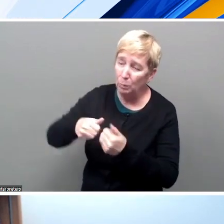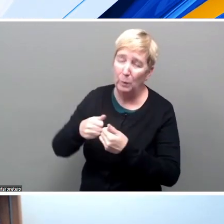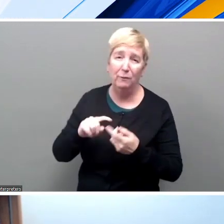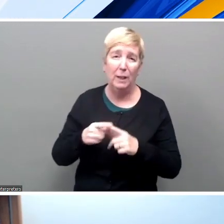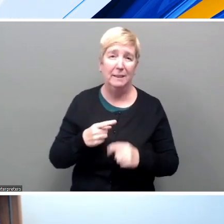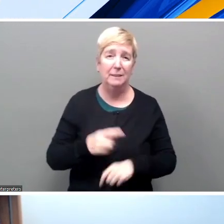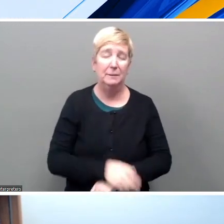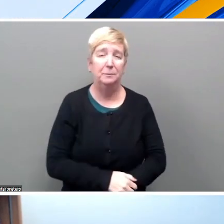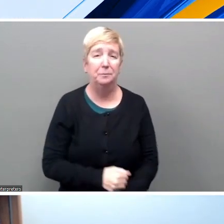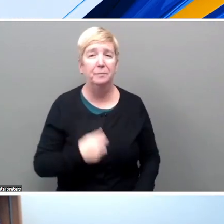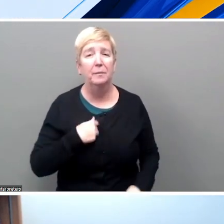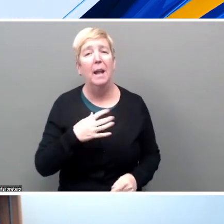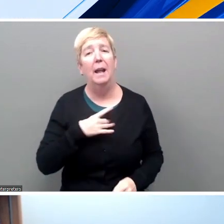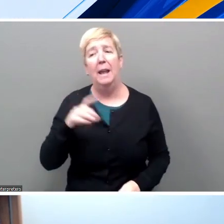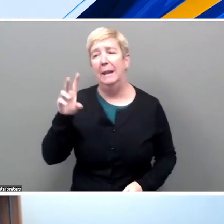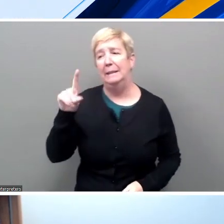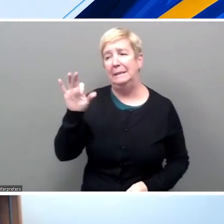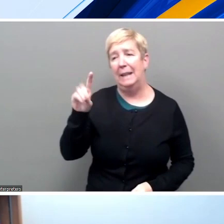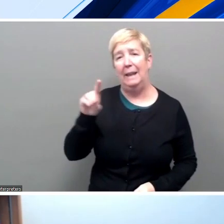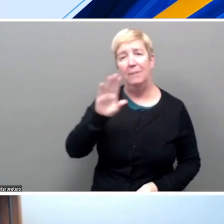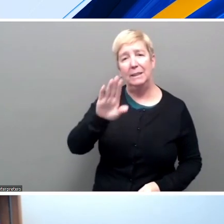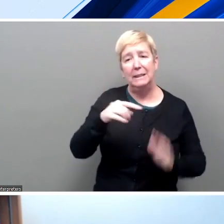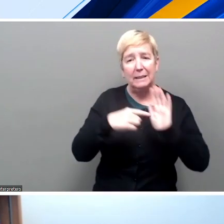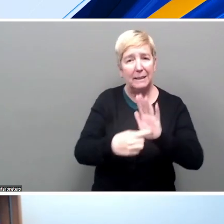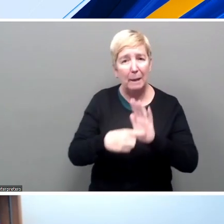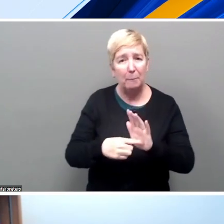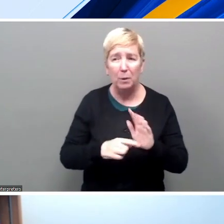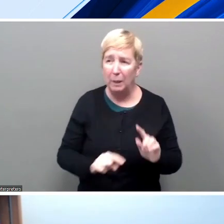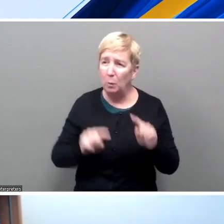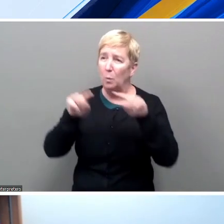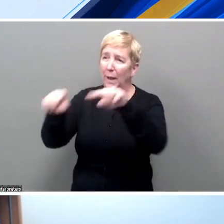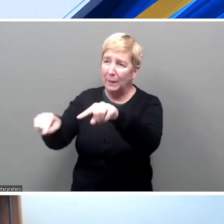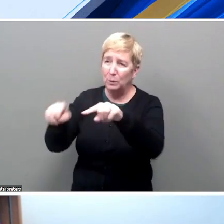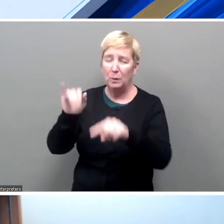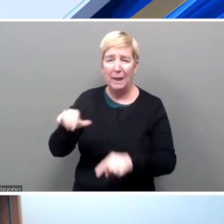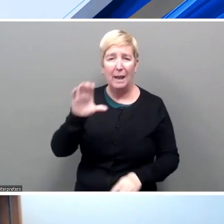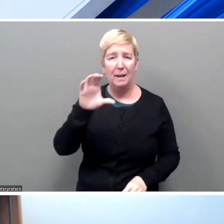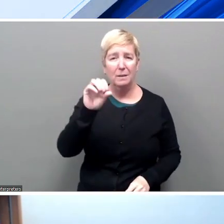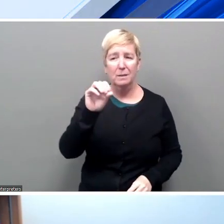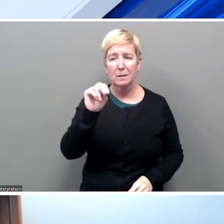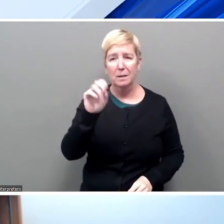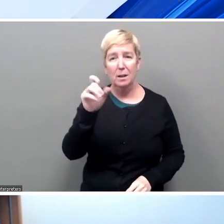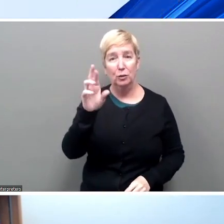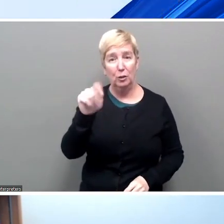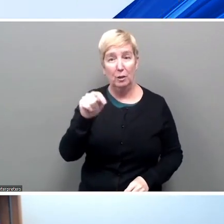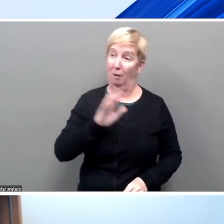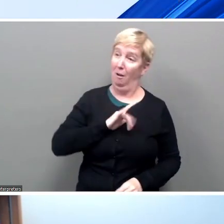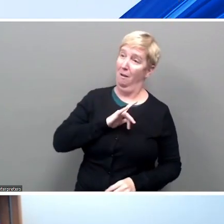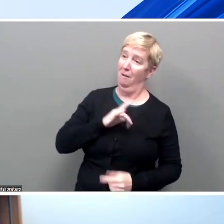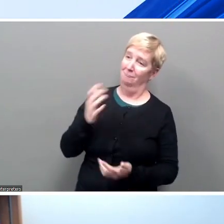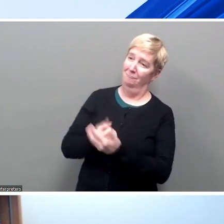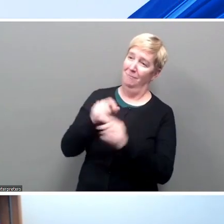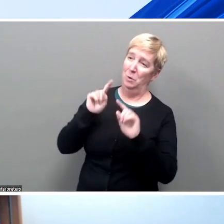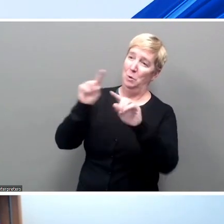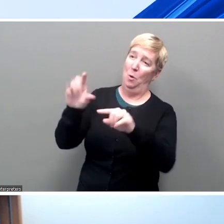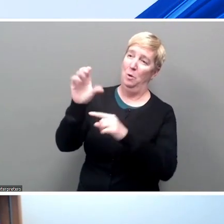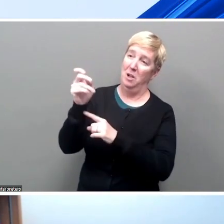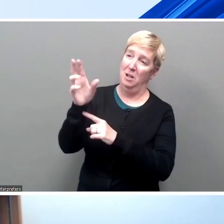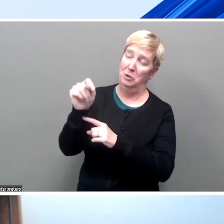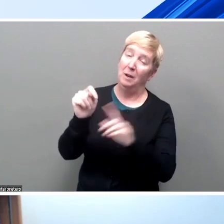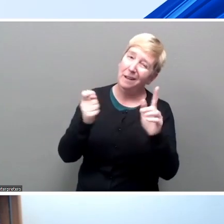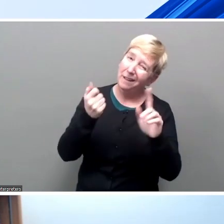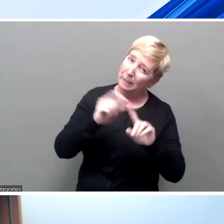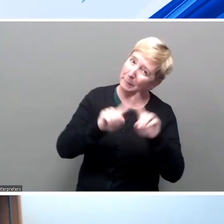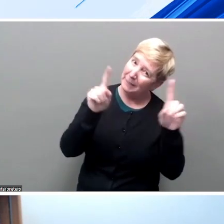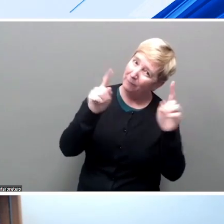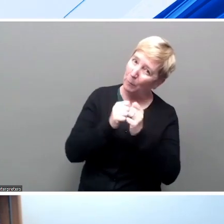like David's example of, going to a concert, and you still get to go to the concert, but it's a little bit different. You're wearing your mask, same